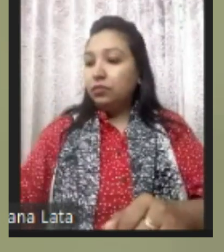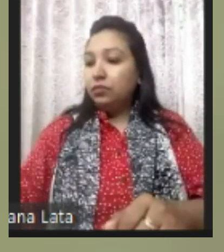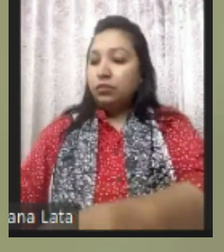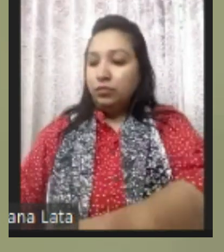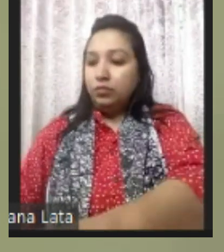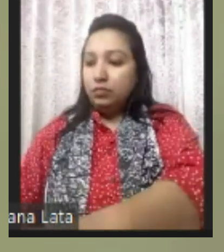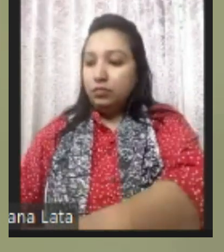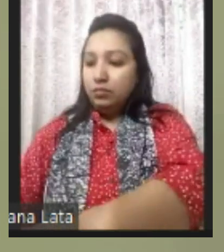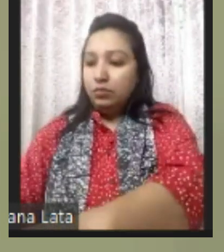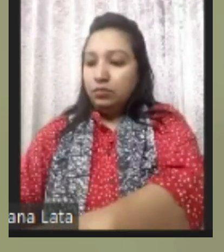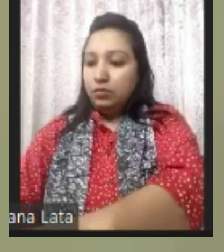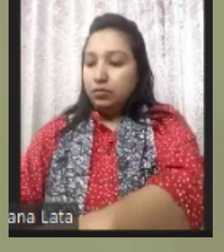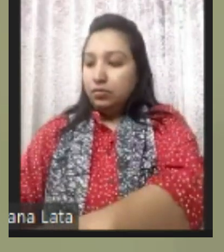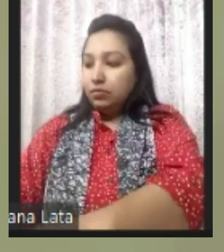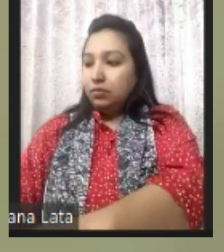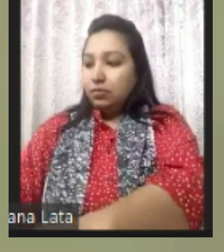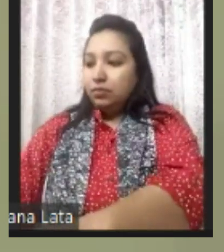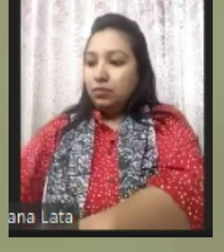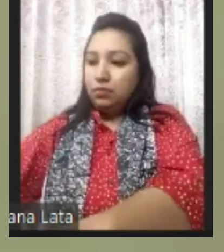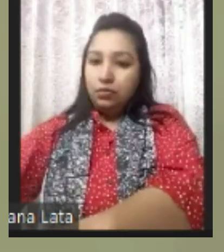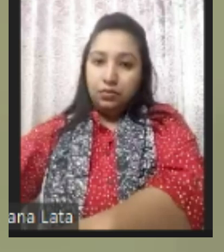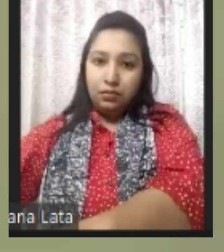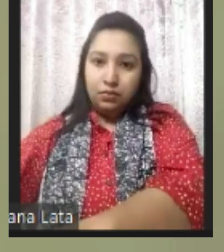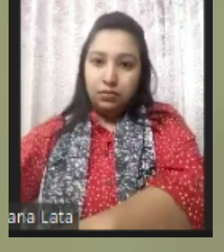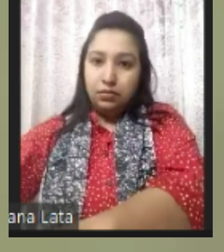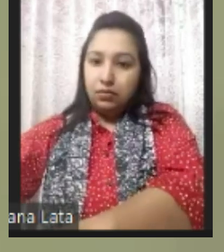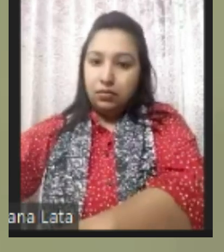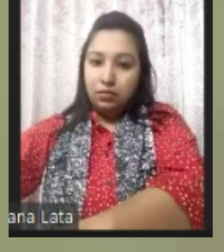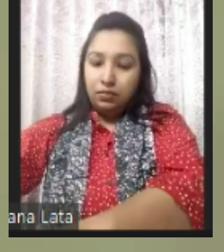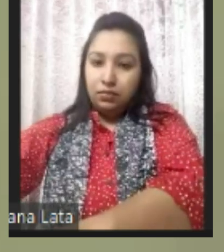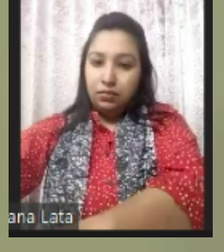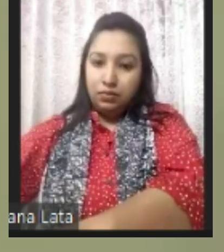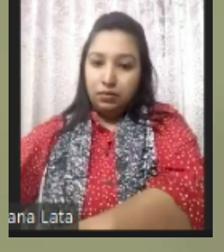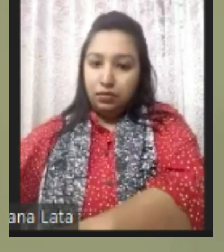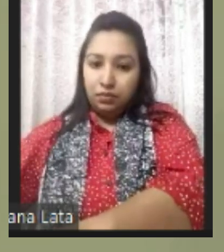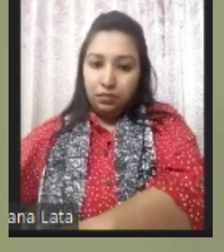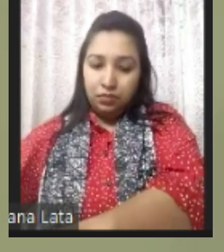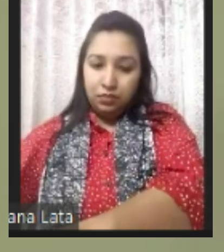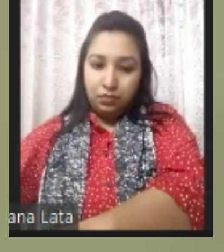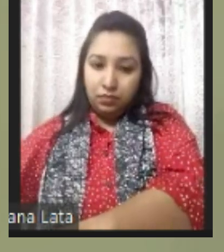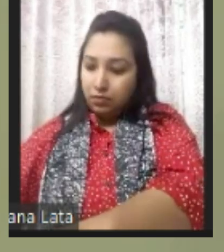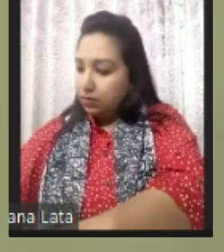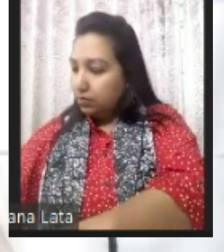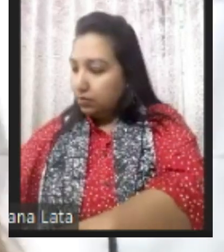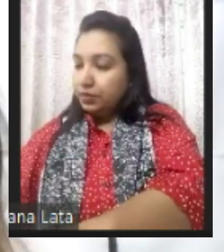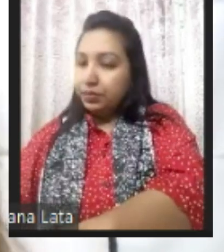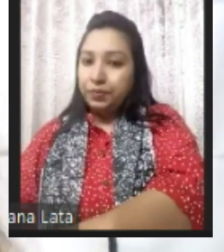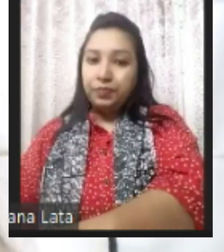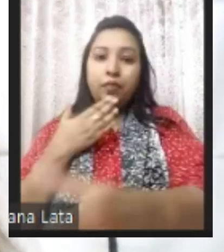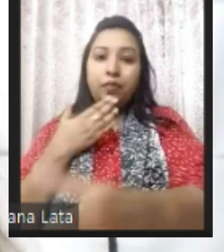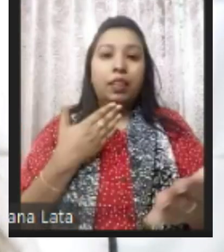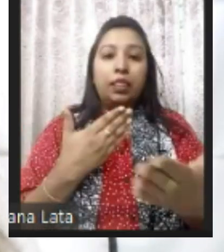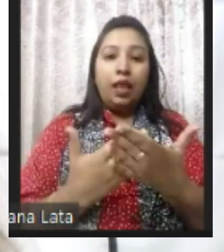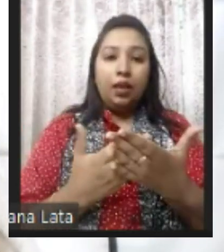Sarna Ravindra, please. Ms. Saran Ravindra, sorry. Thank you very much, Mr. Chaudhry. I hope you can hear